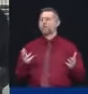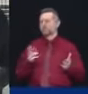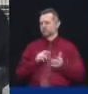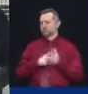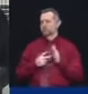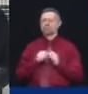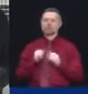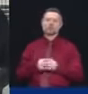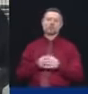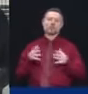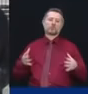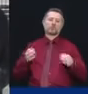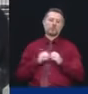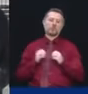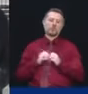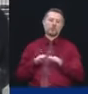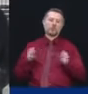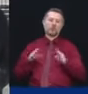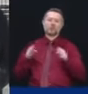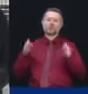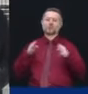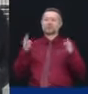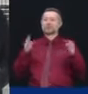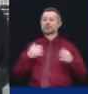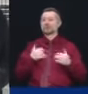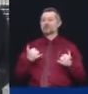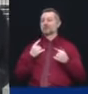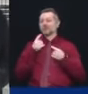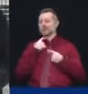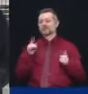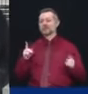reopening. Today we're announcing that outdoor